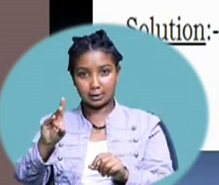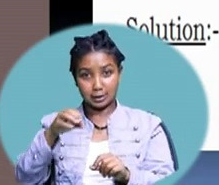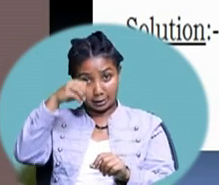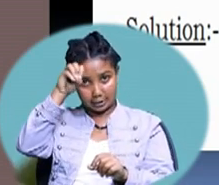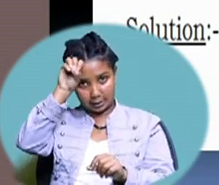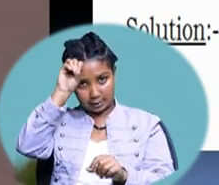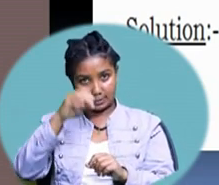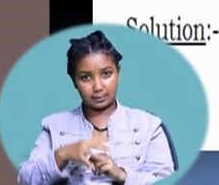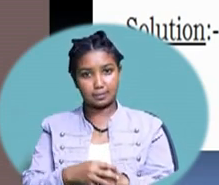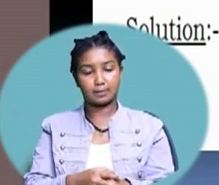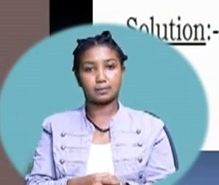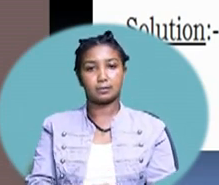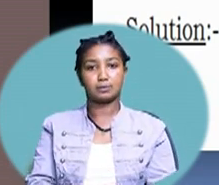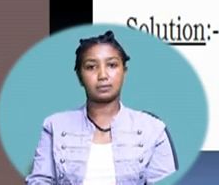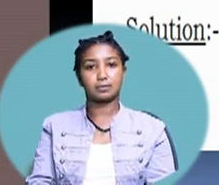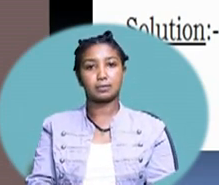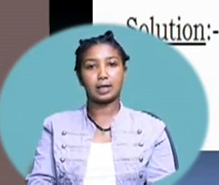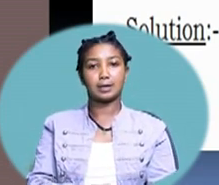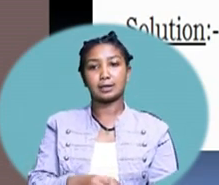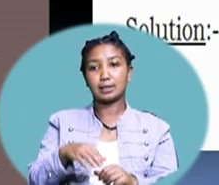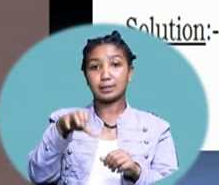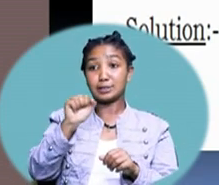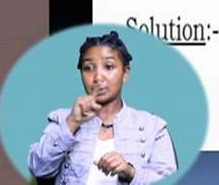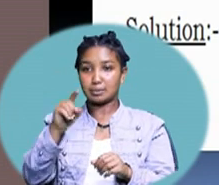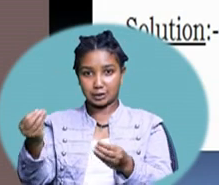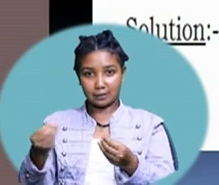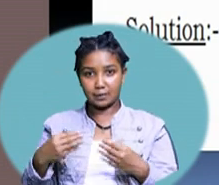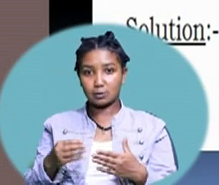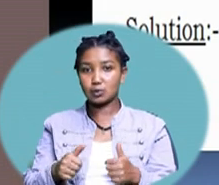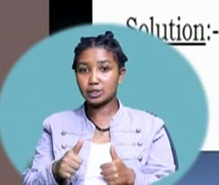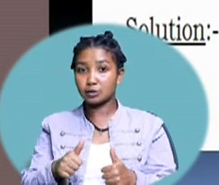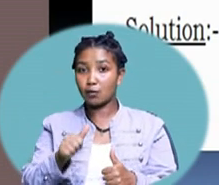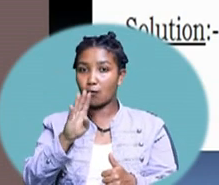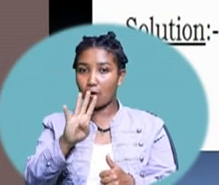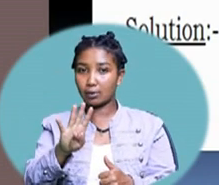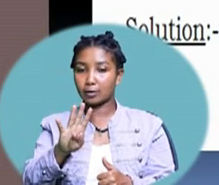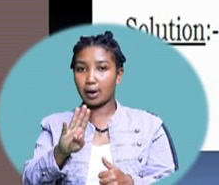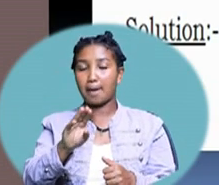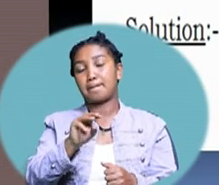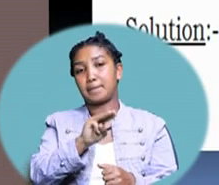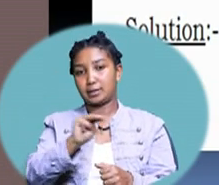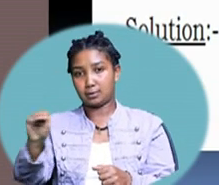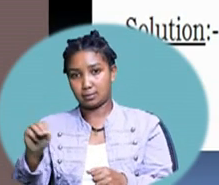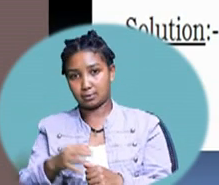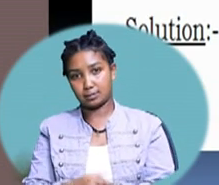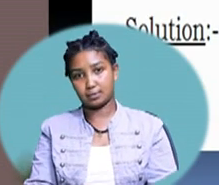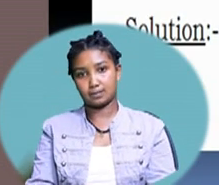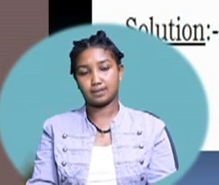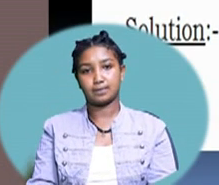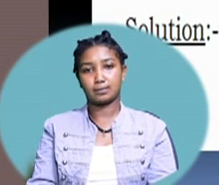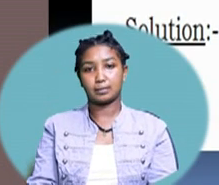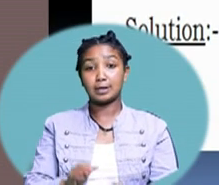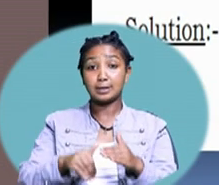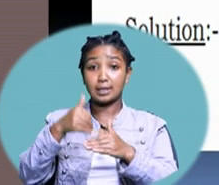is angle is given, which is 37 degree. And displacement as well is given, which